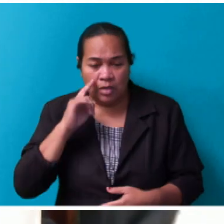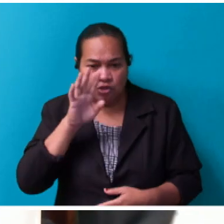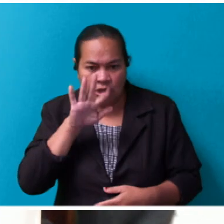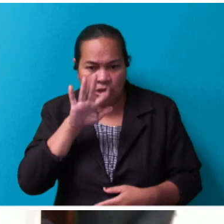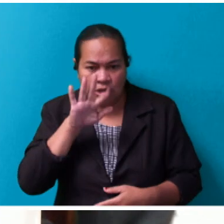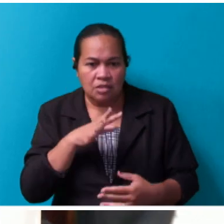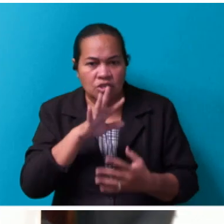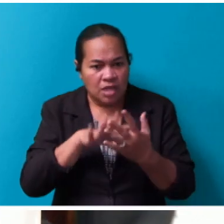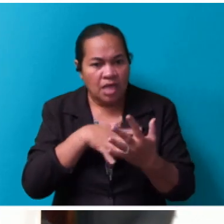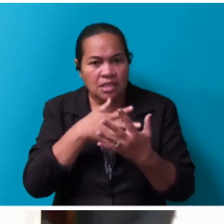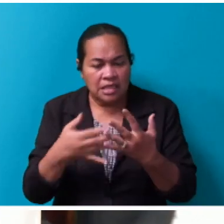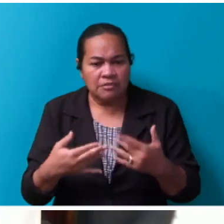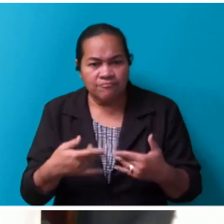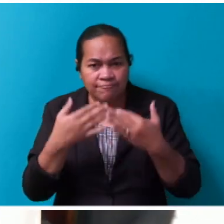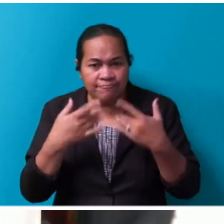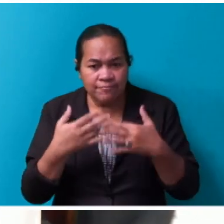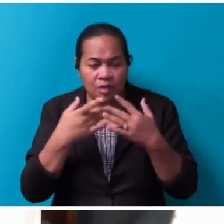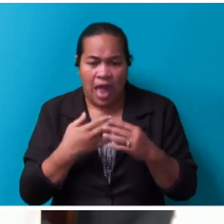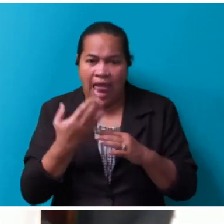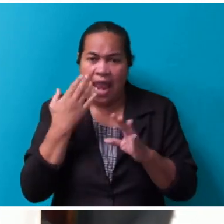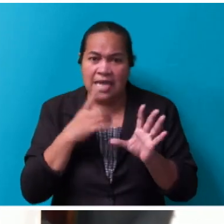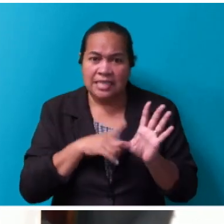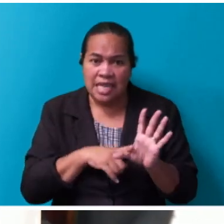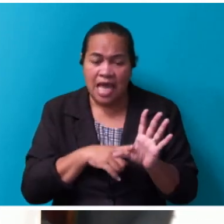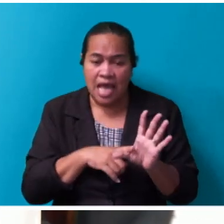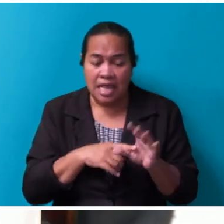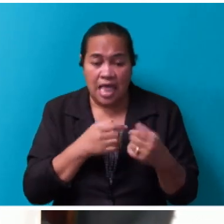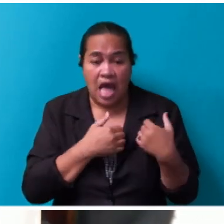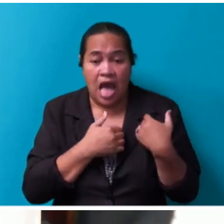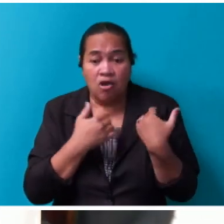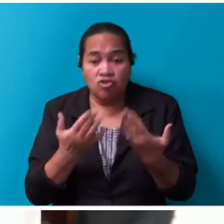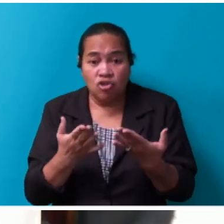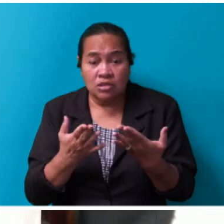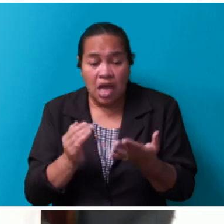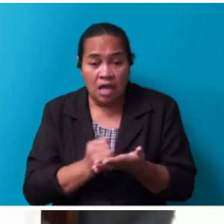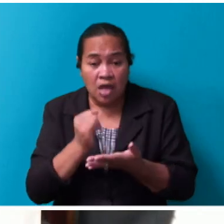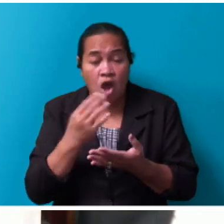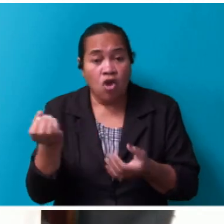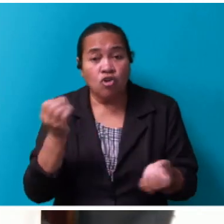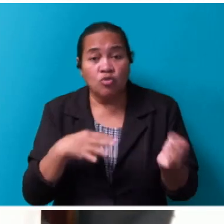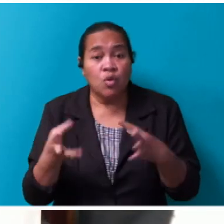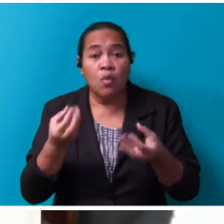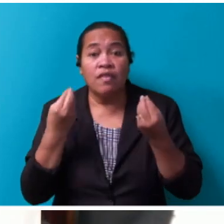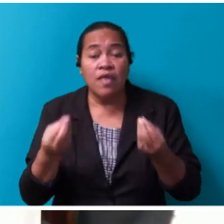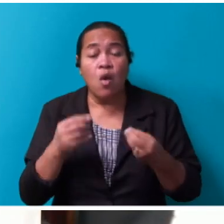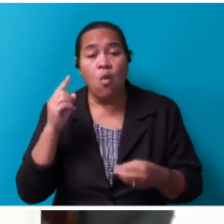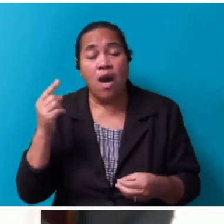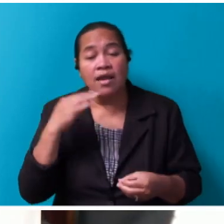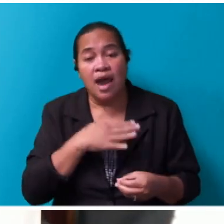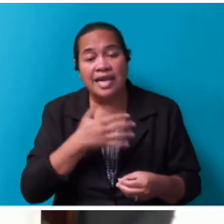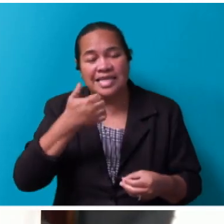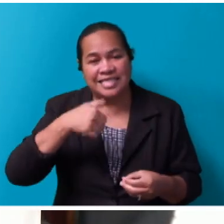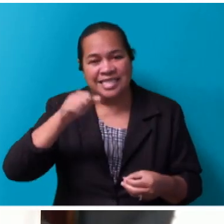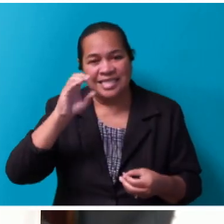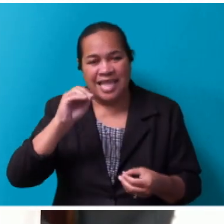in 2024, last year, the outsourcing sector contributed up to 160